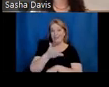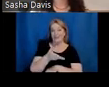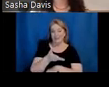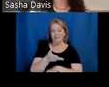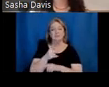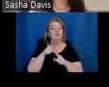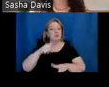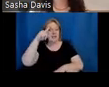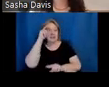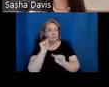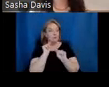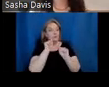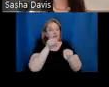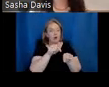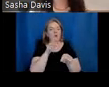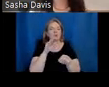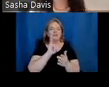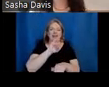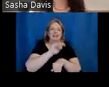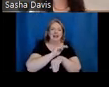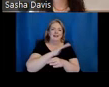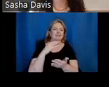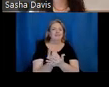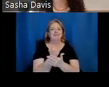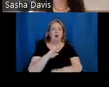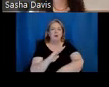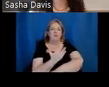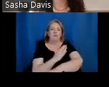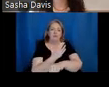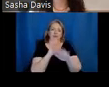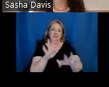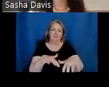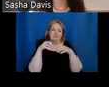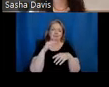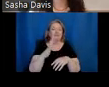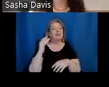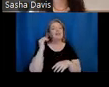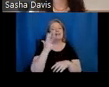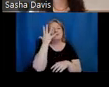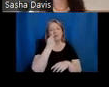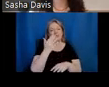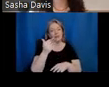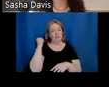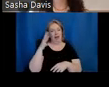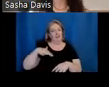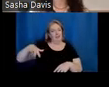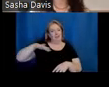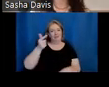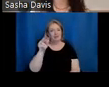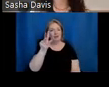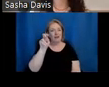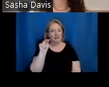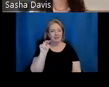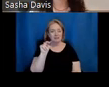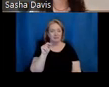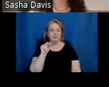plan to attend one of the evening musical events in the magical back garden. More architectural wonders